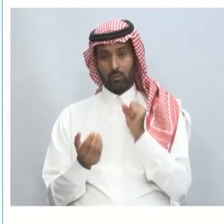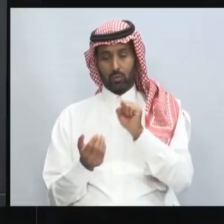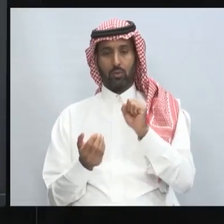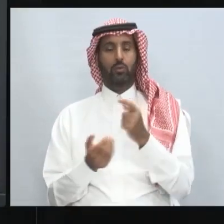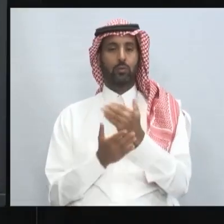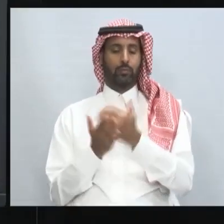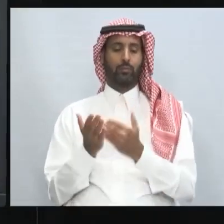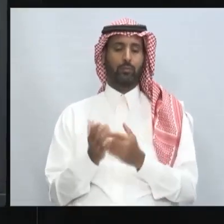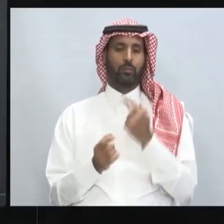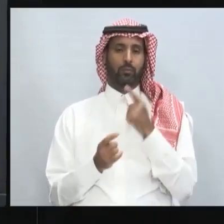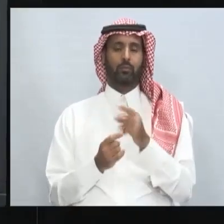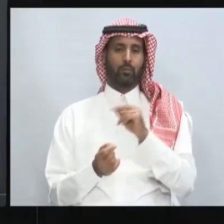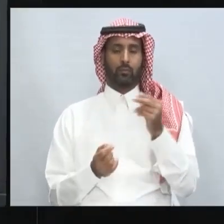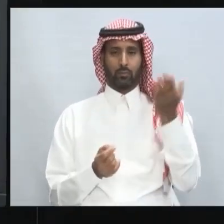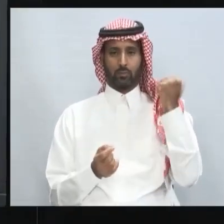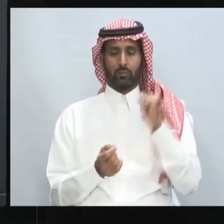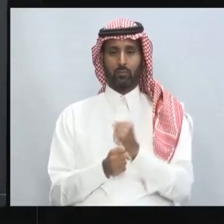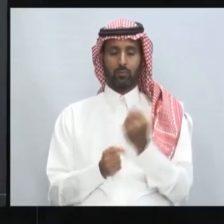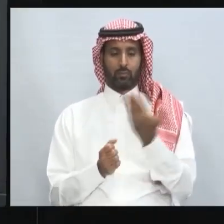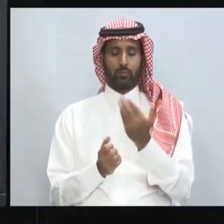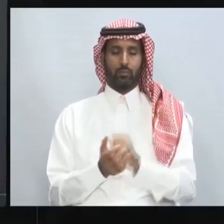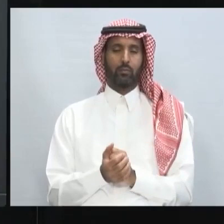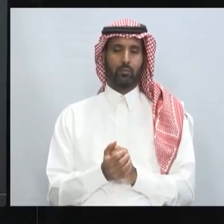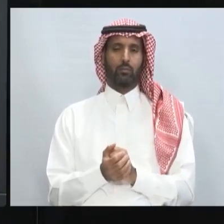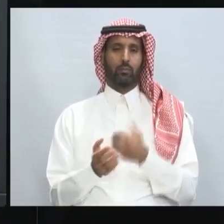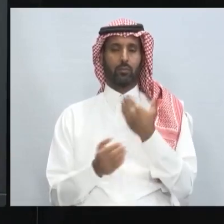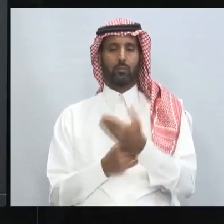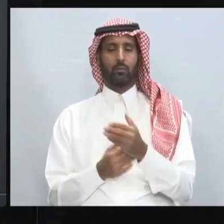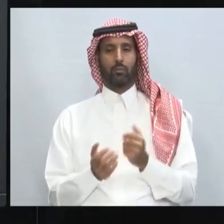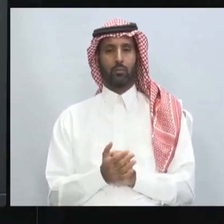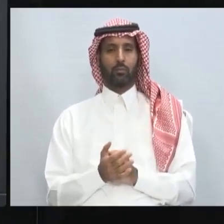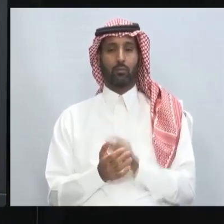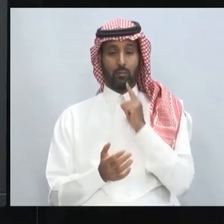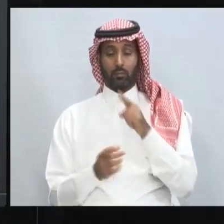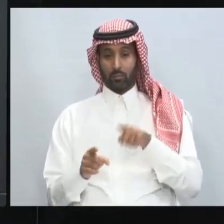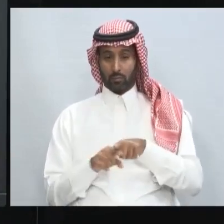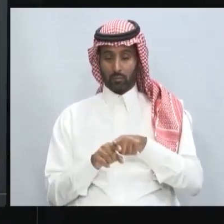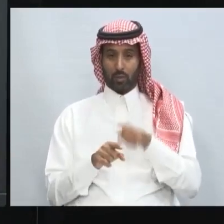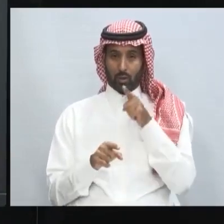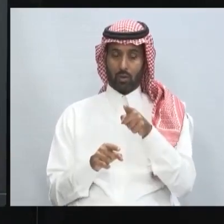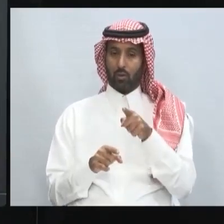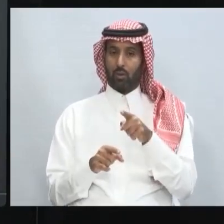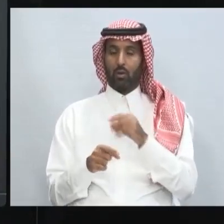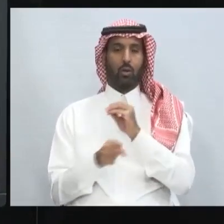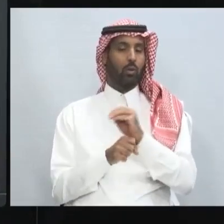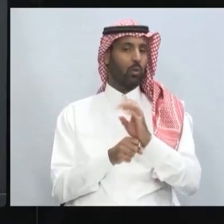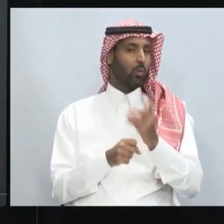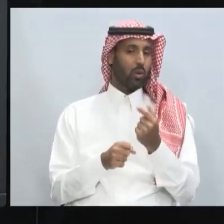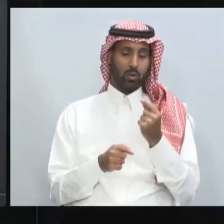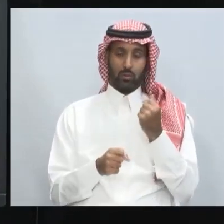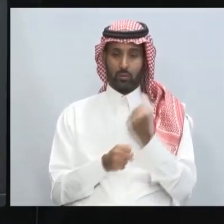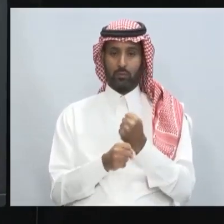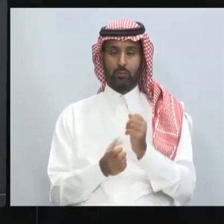own clues, just like what we read previously. And your friends will try to guess what the